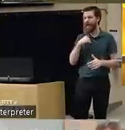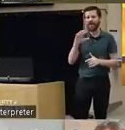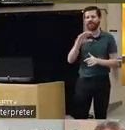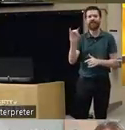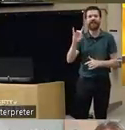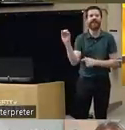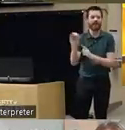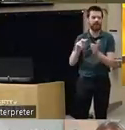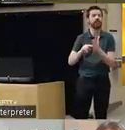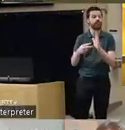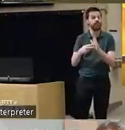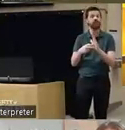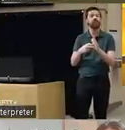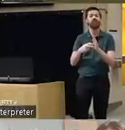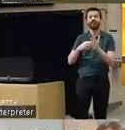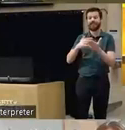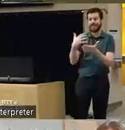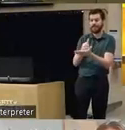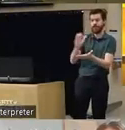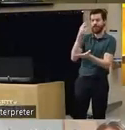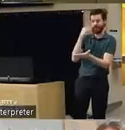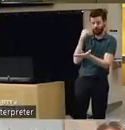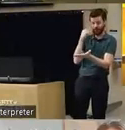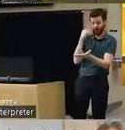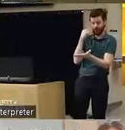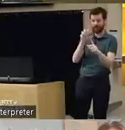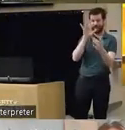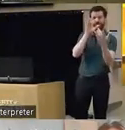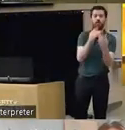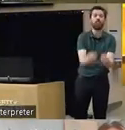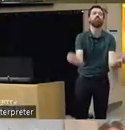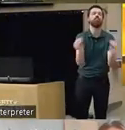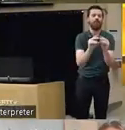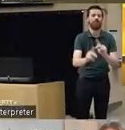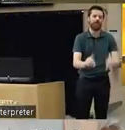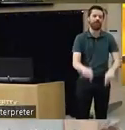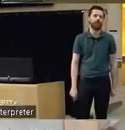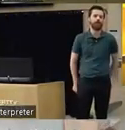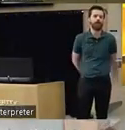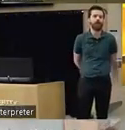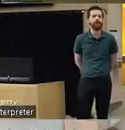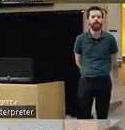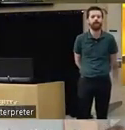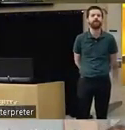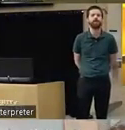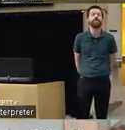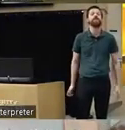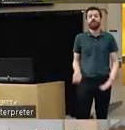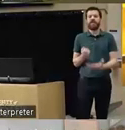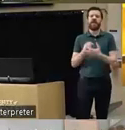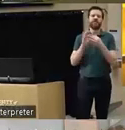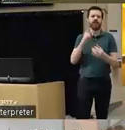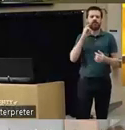thereby using the expertise to touch many more lives. The evidence base for COCM